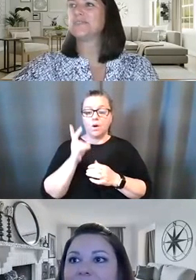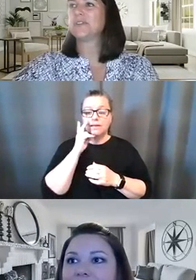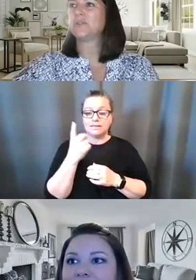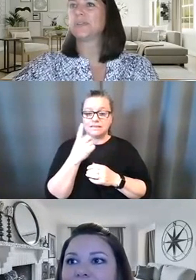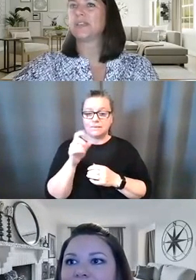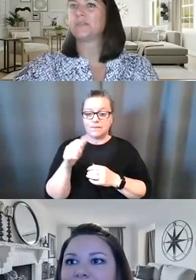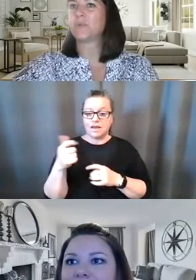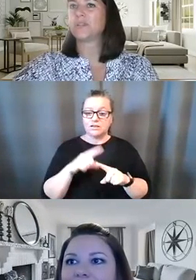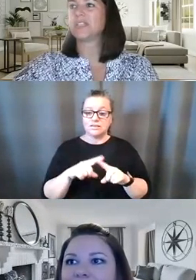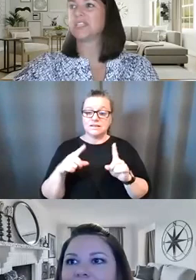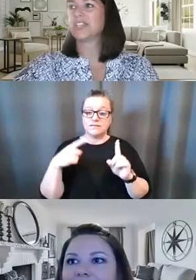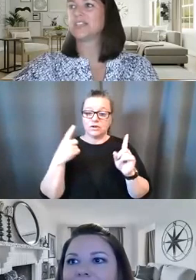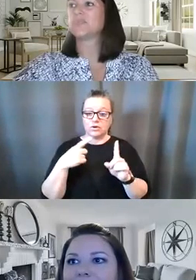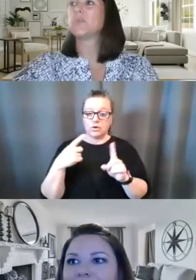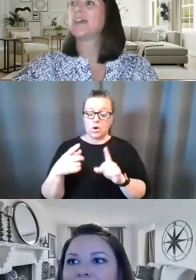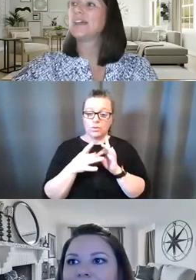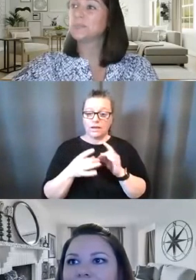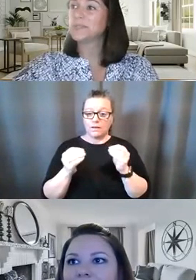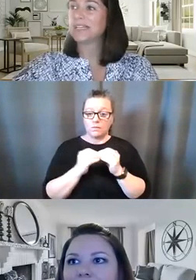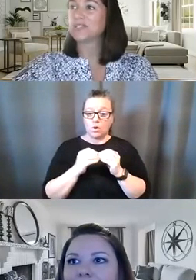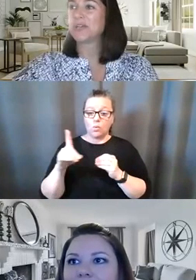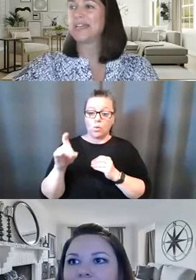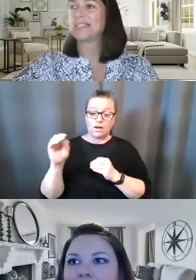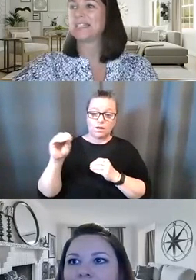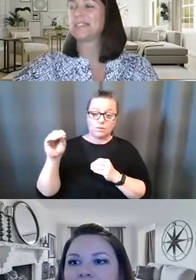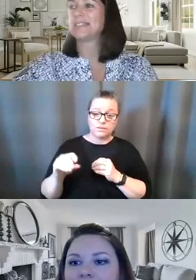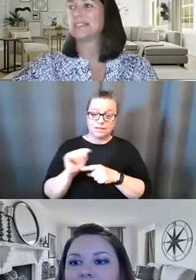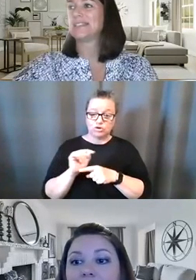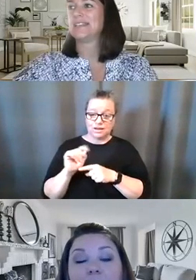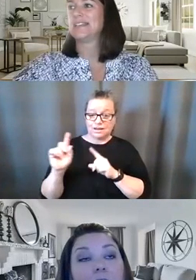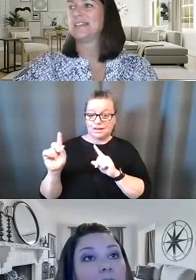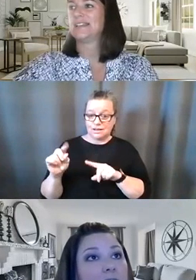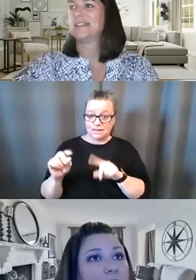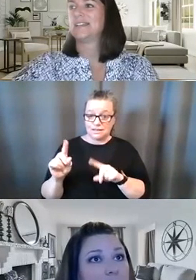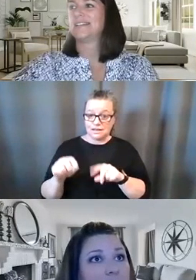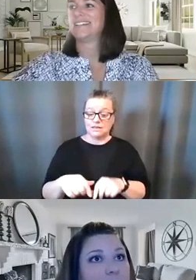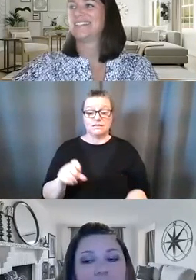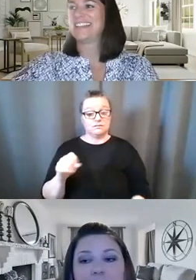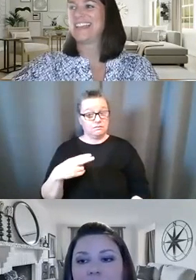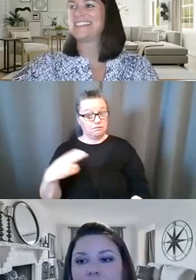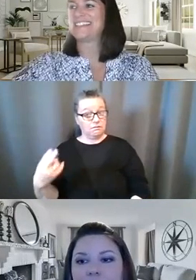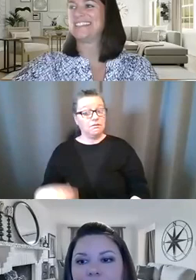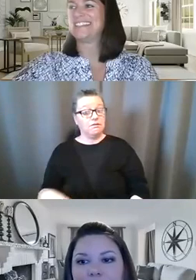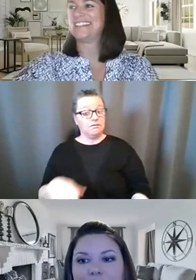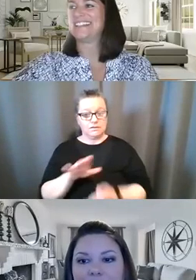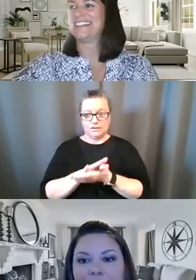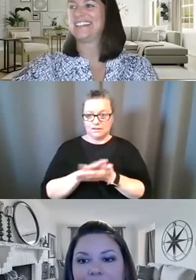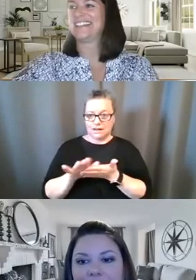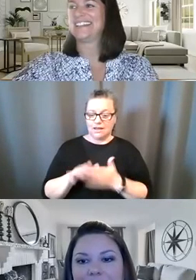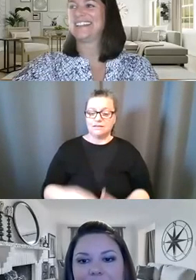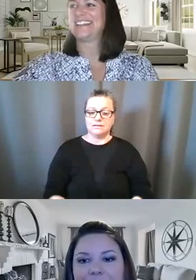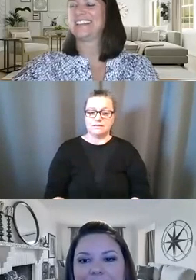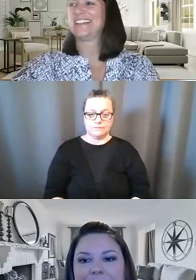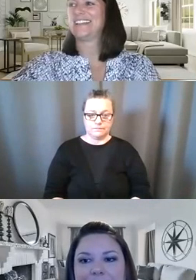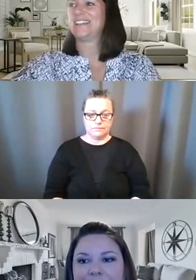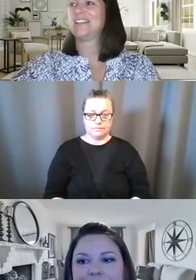a different goal related more to the change. 100% training attendance. Oh, nice. Yeah, that